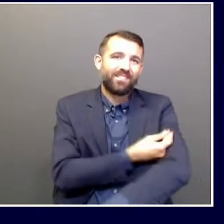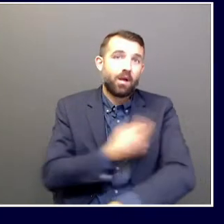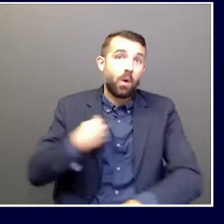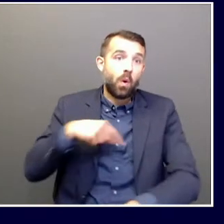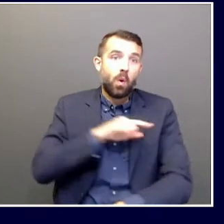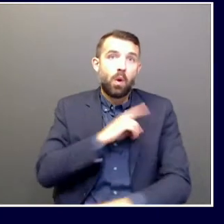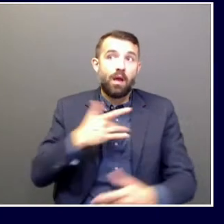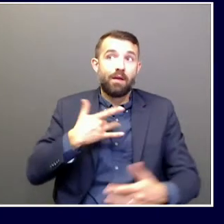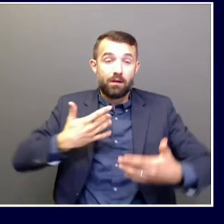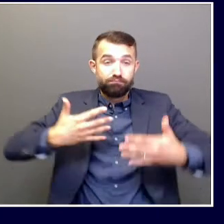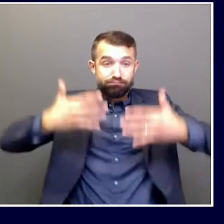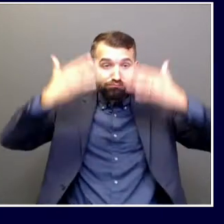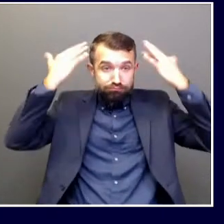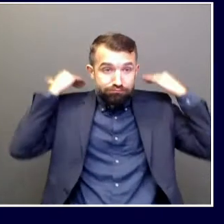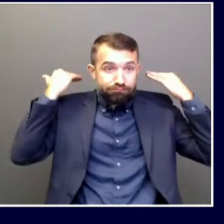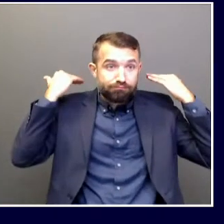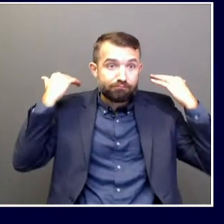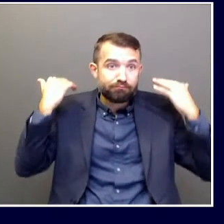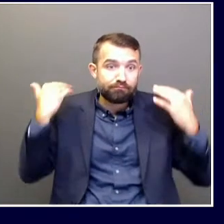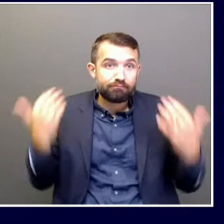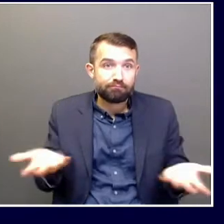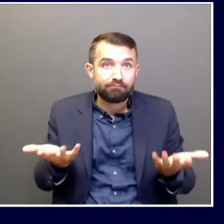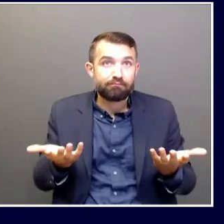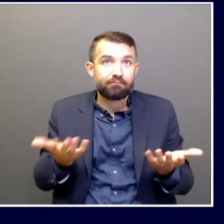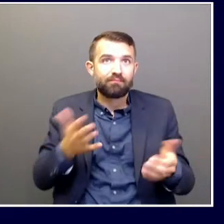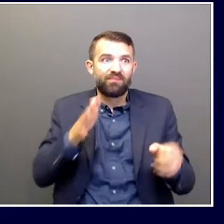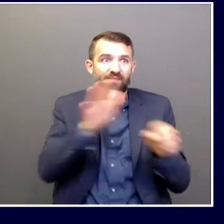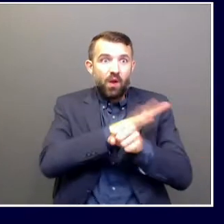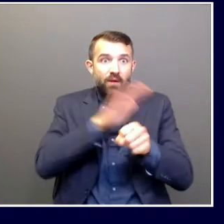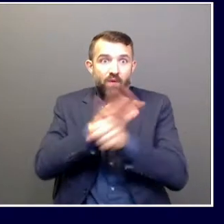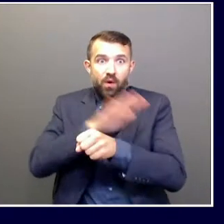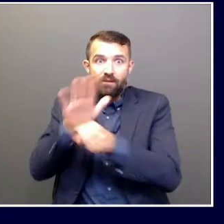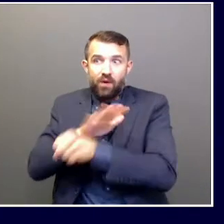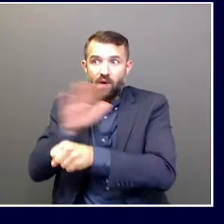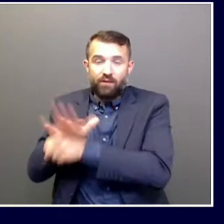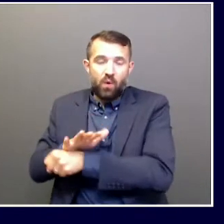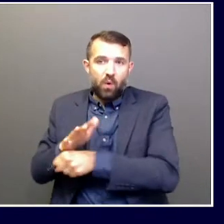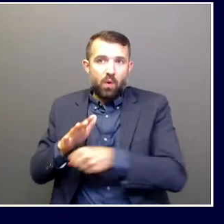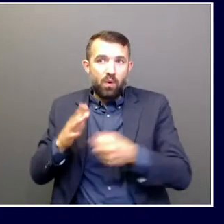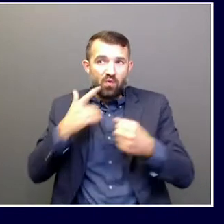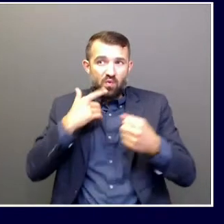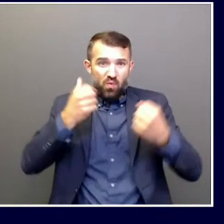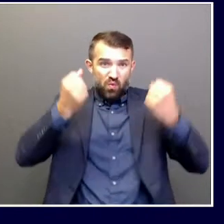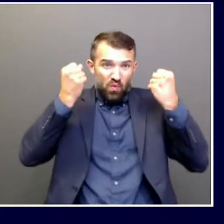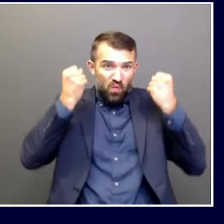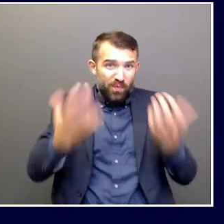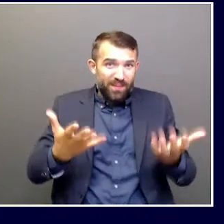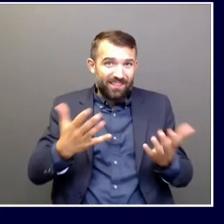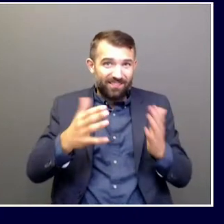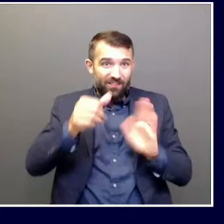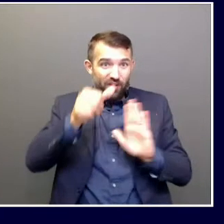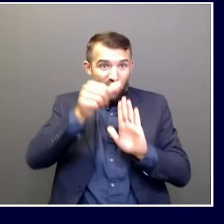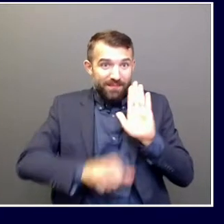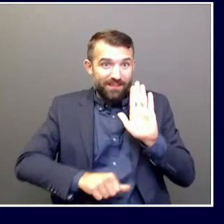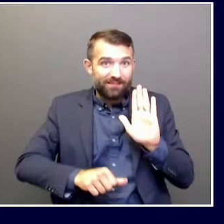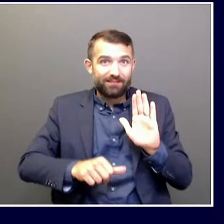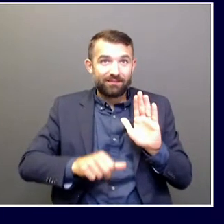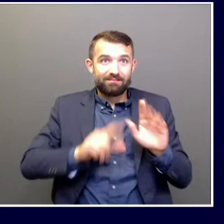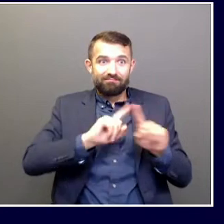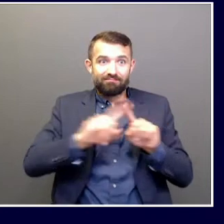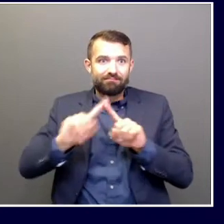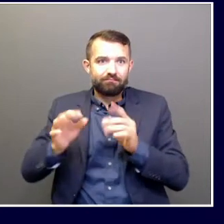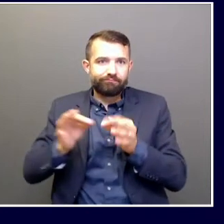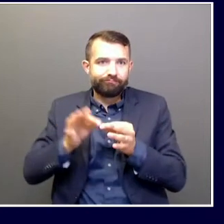staff, putting a burden on people who also need healthcare for other reasons, and they don't want to run out of beds.